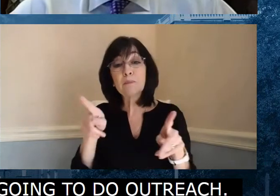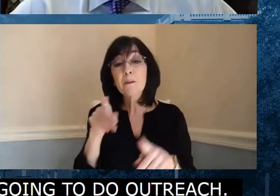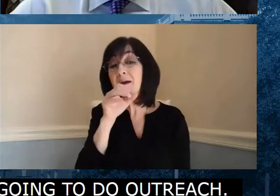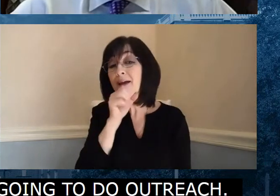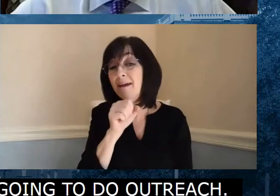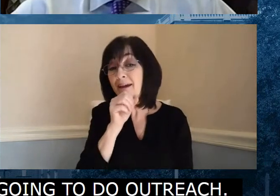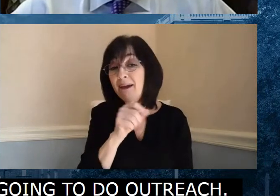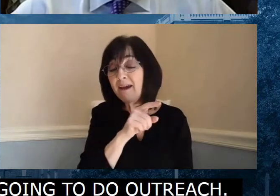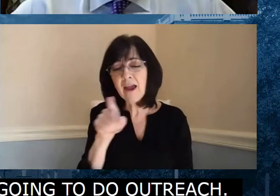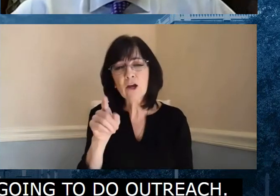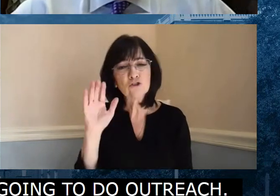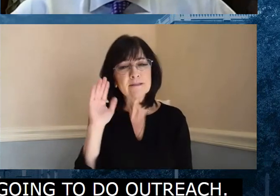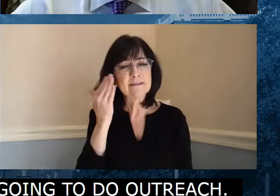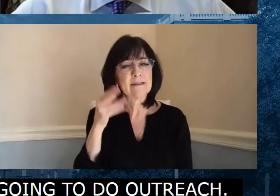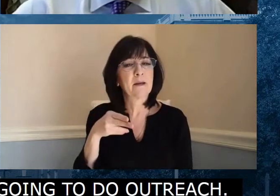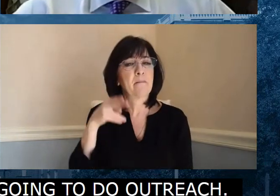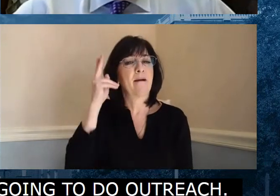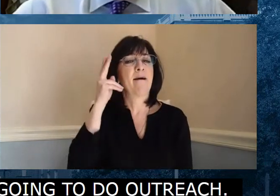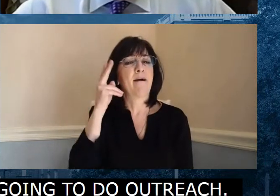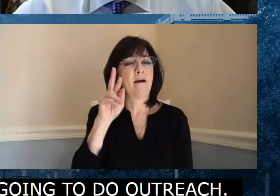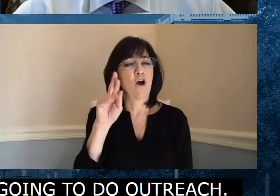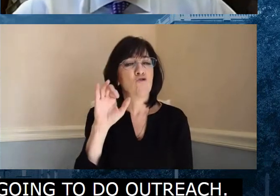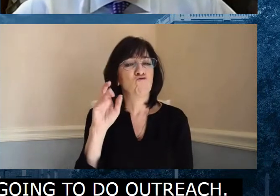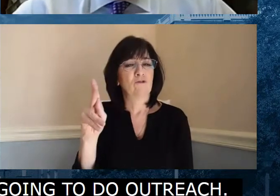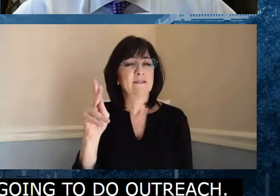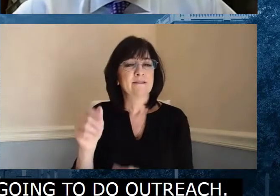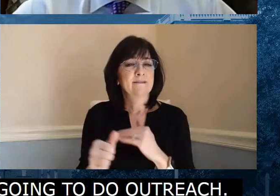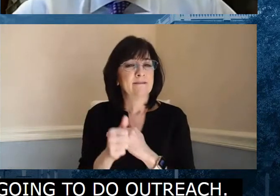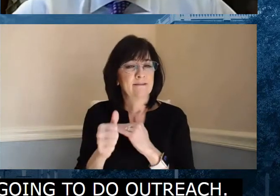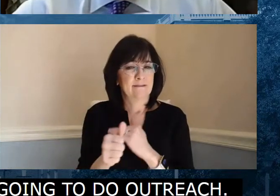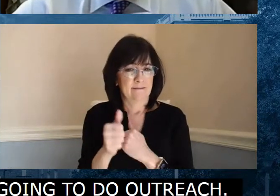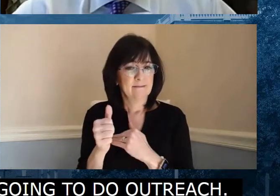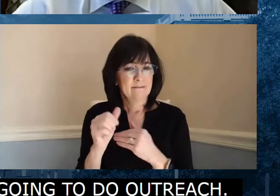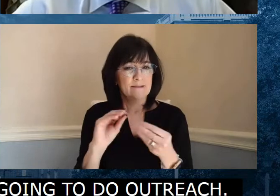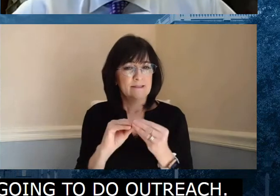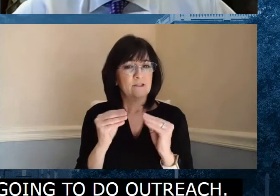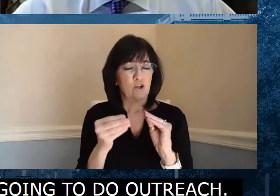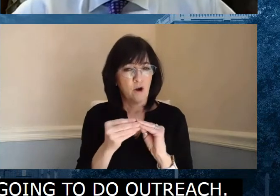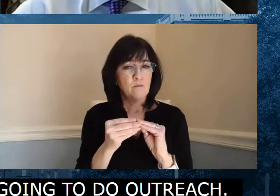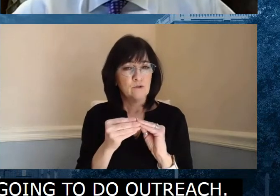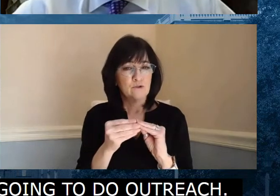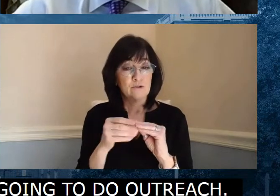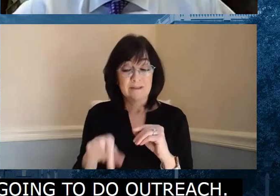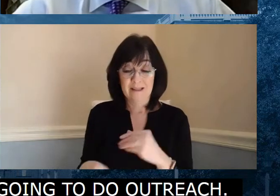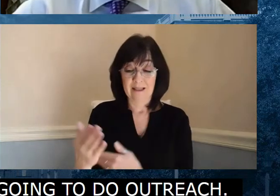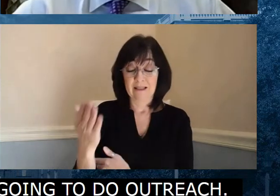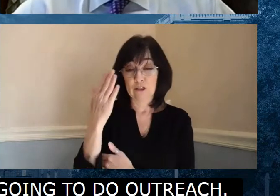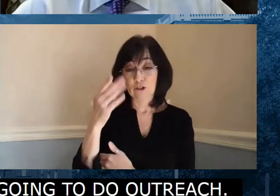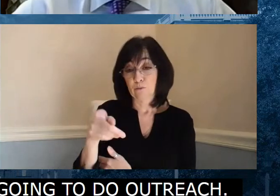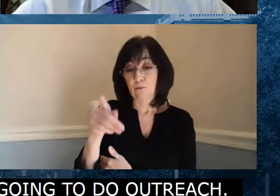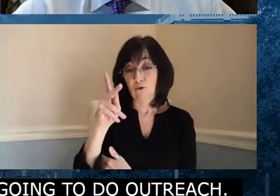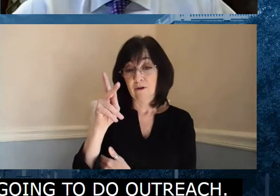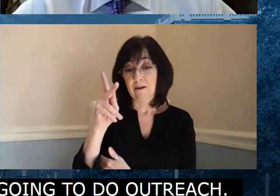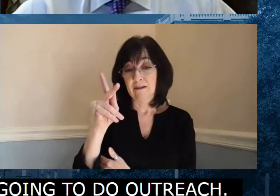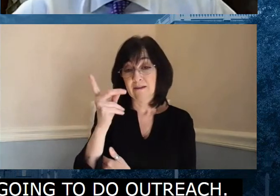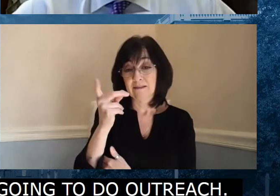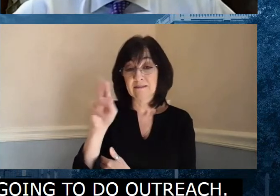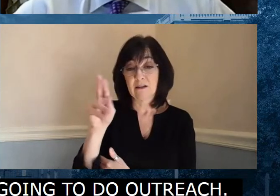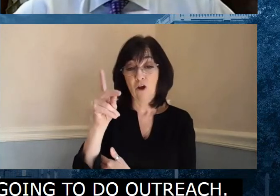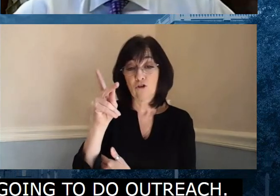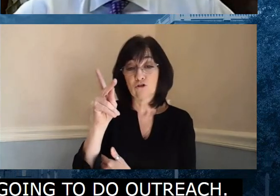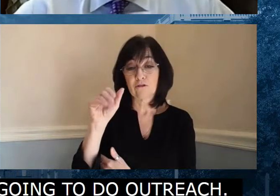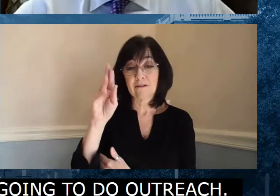high risk population to spread COVID. So this morning, Dr. Tate's teams worked with the universities and